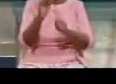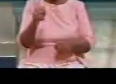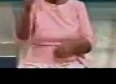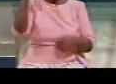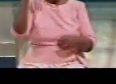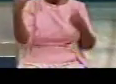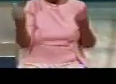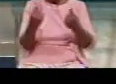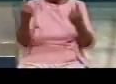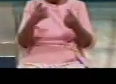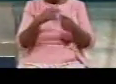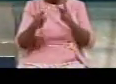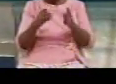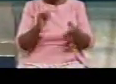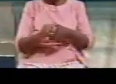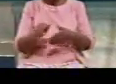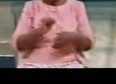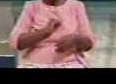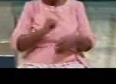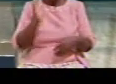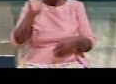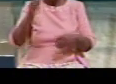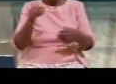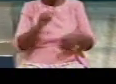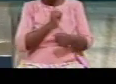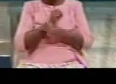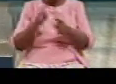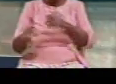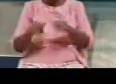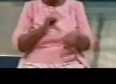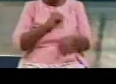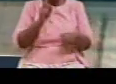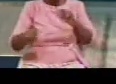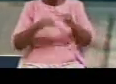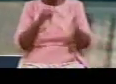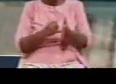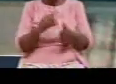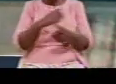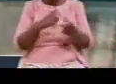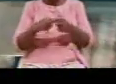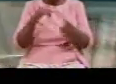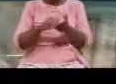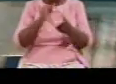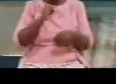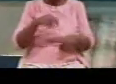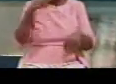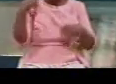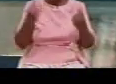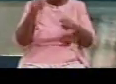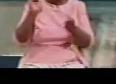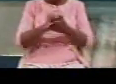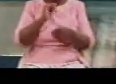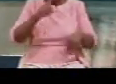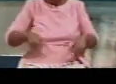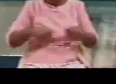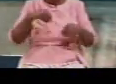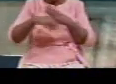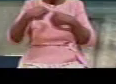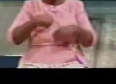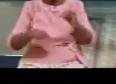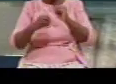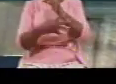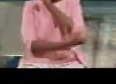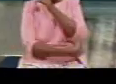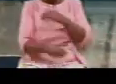I could not do. And then it's not just me now, it is sin that dwelleth in me. Oh, wretched man that I